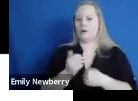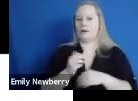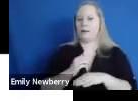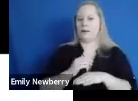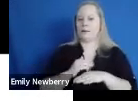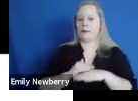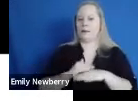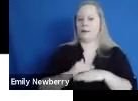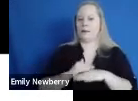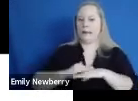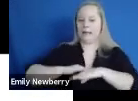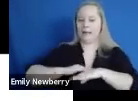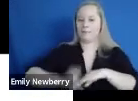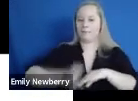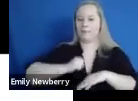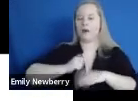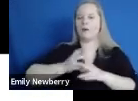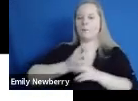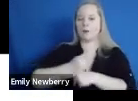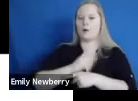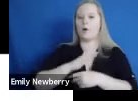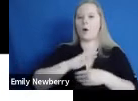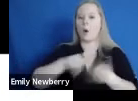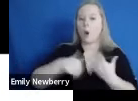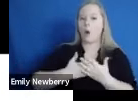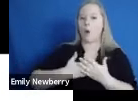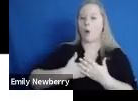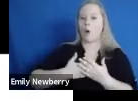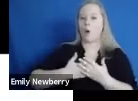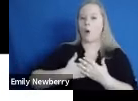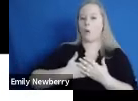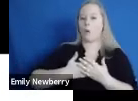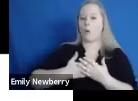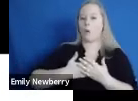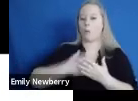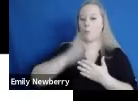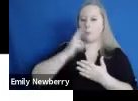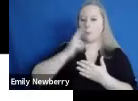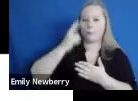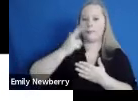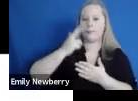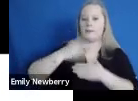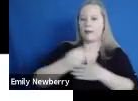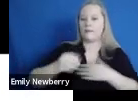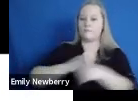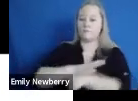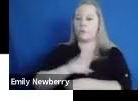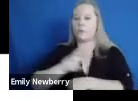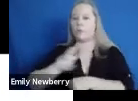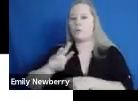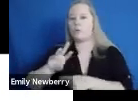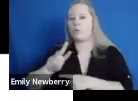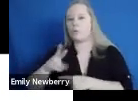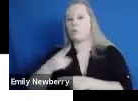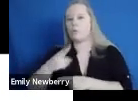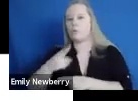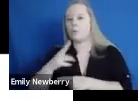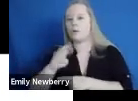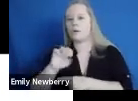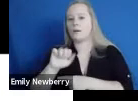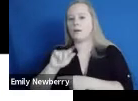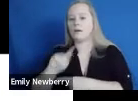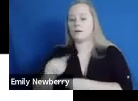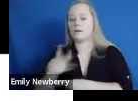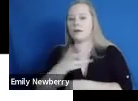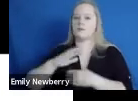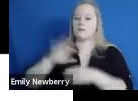have our all-purpose flour, our whole wheat flour, and our fried bread mix that goes with all the wheat that we